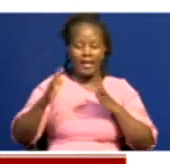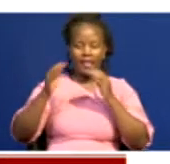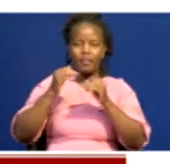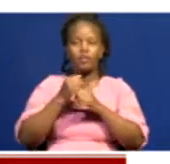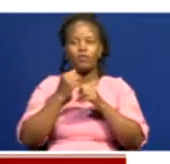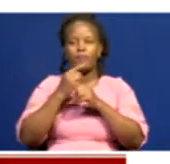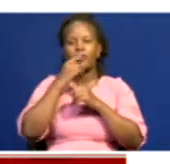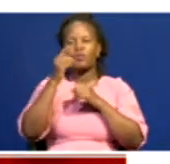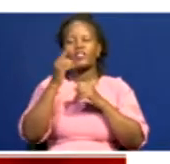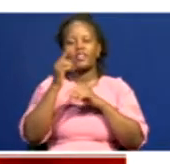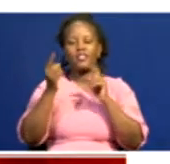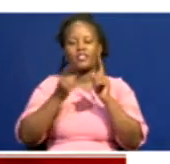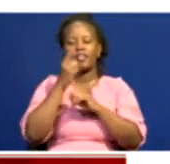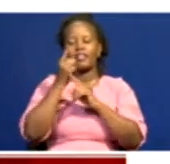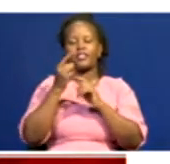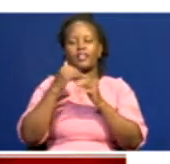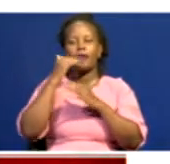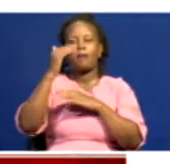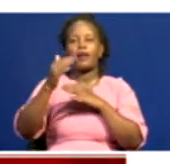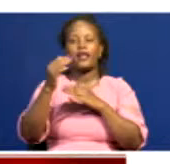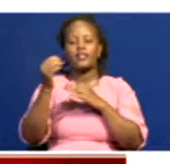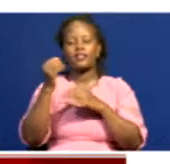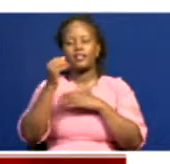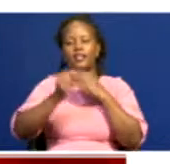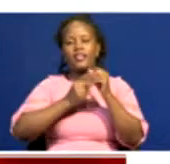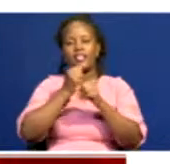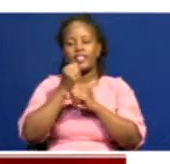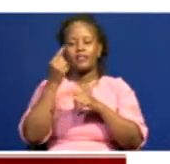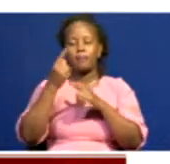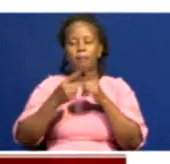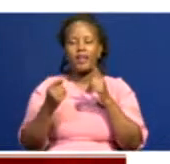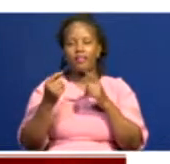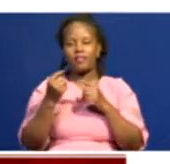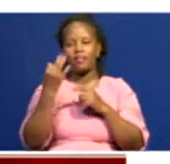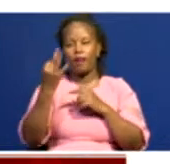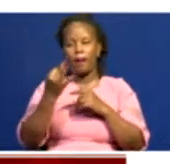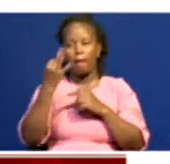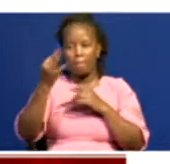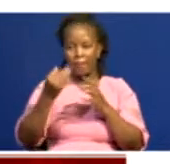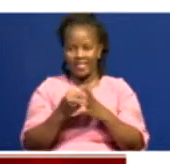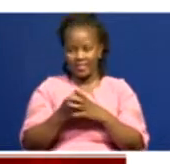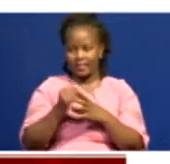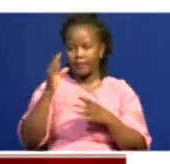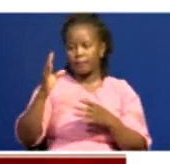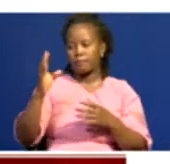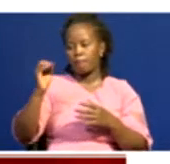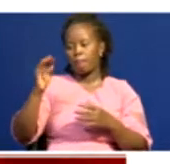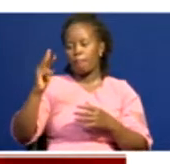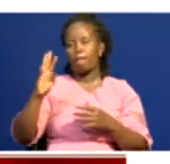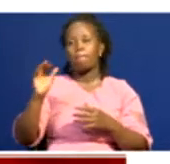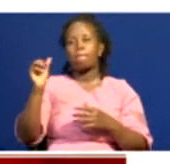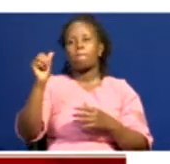March next year. This is after COMESA has secured funding to kickstart the